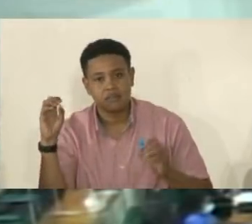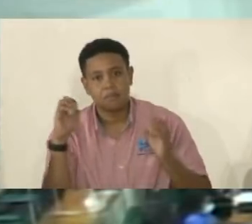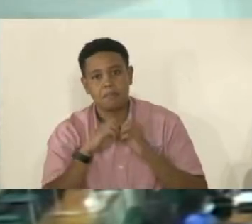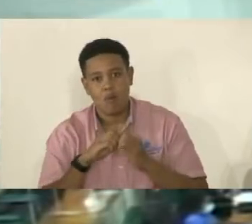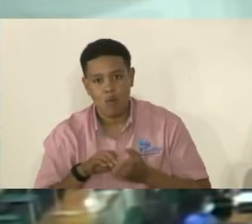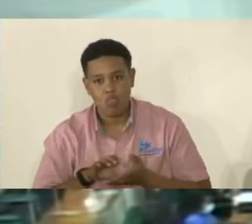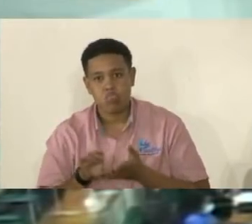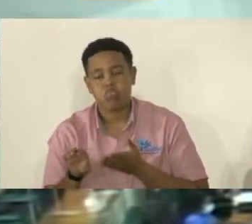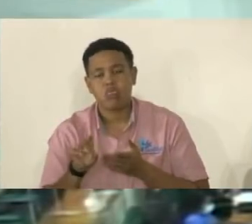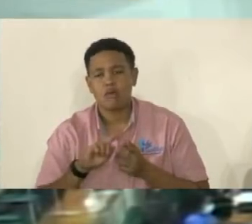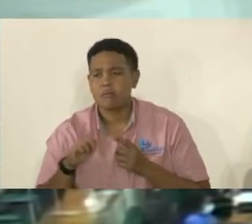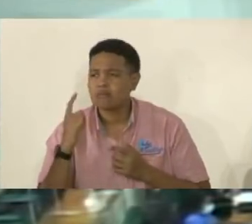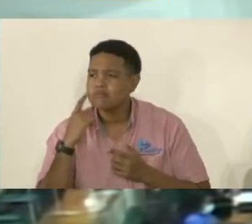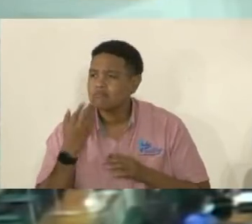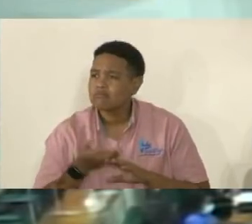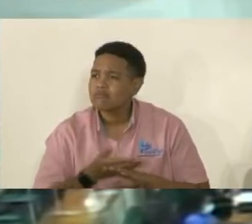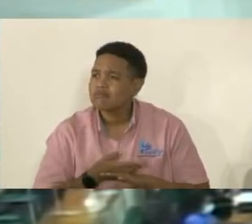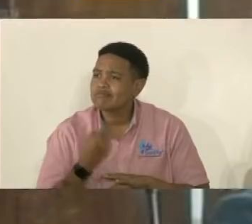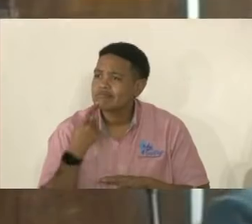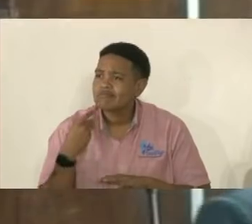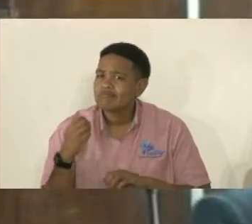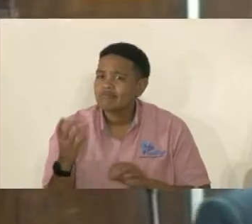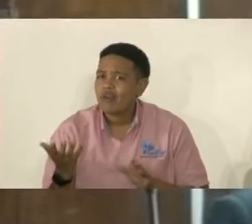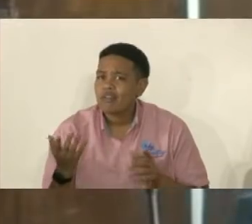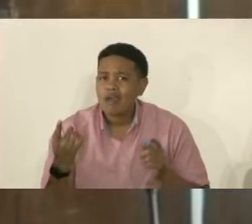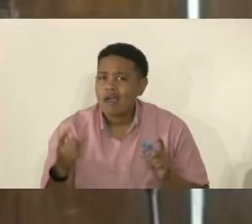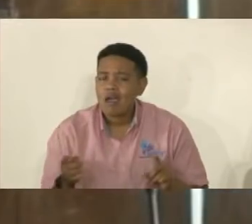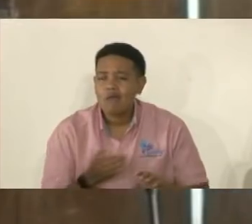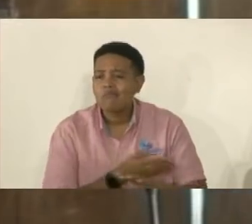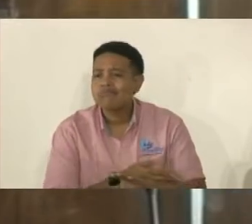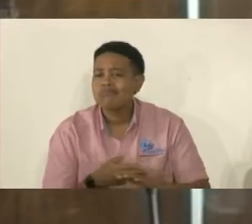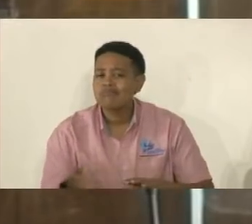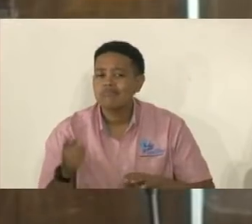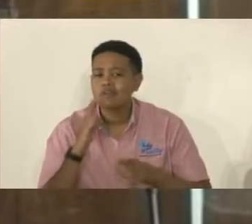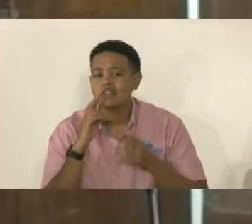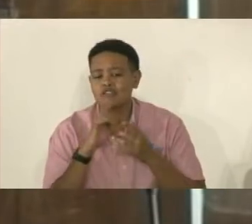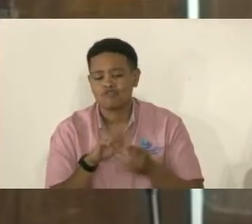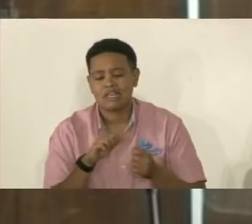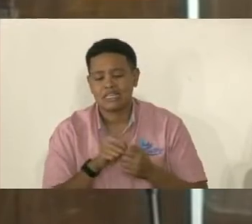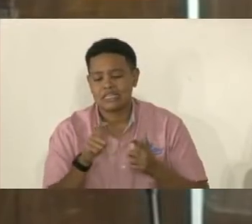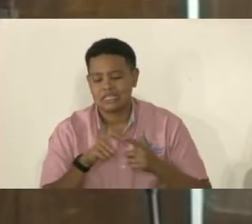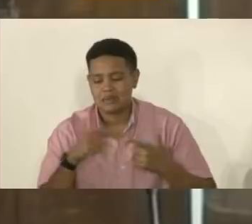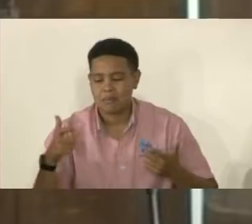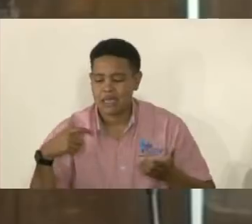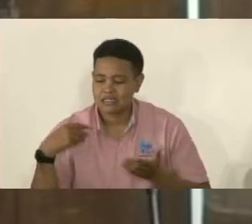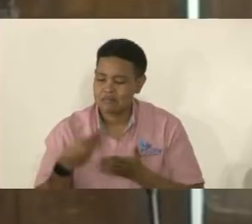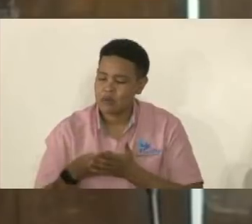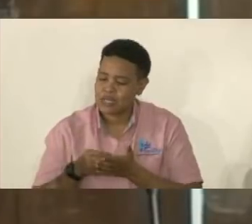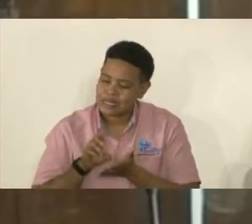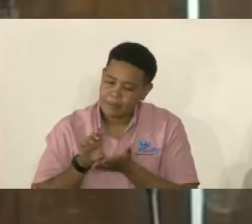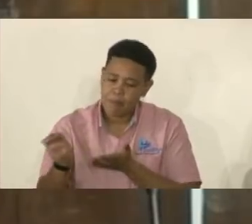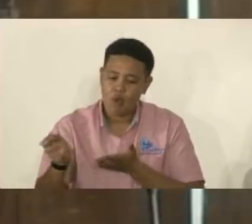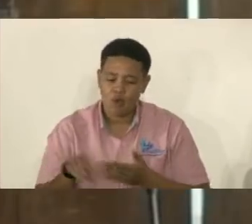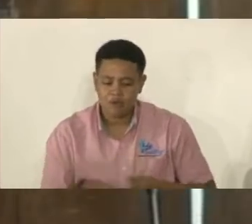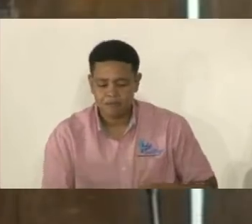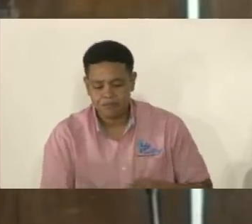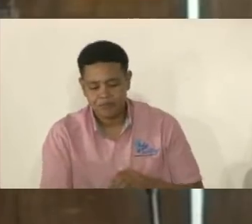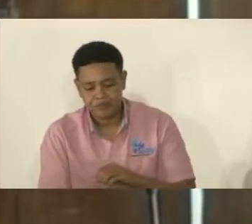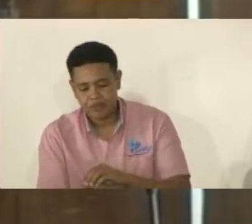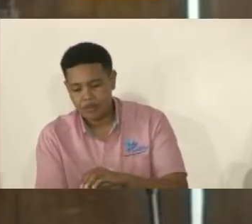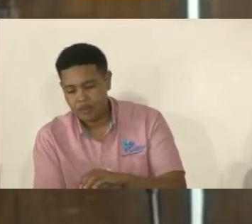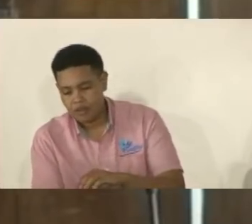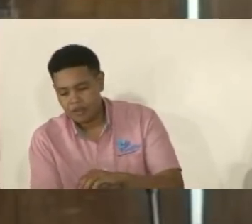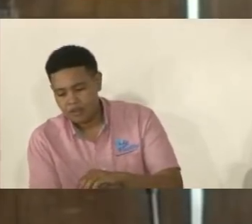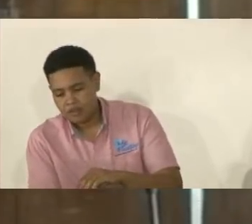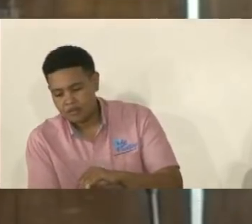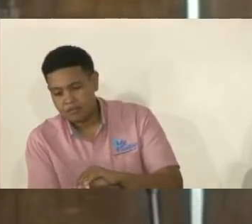Yet we have seen no improvement that is in any way commensurate with this massive increase. When we